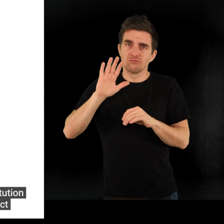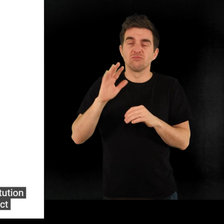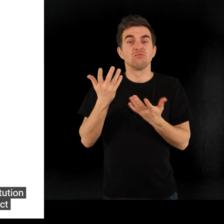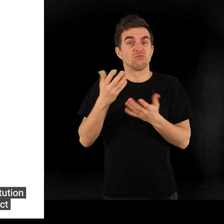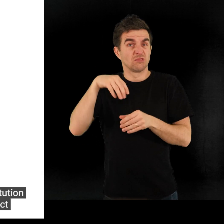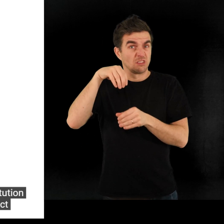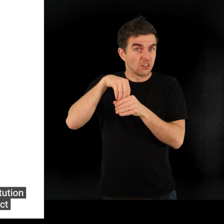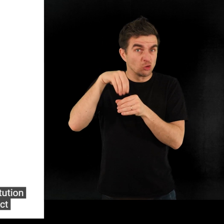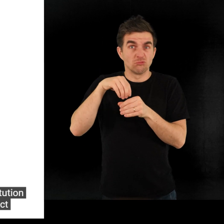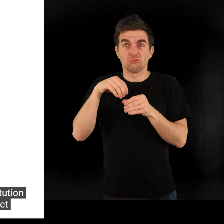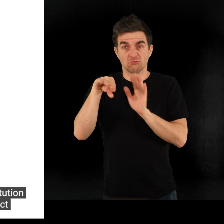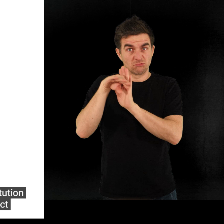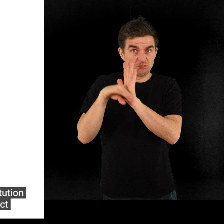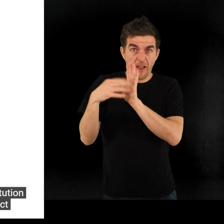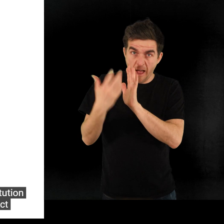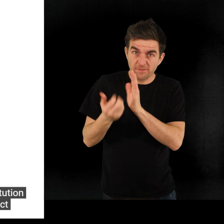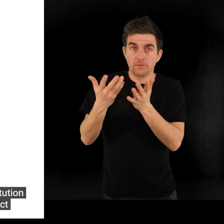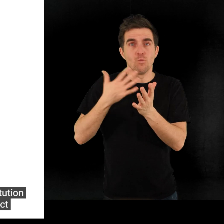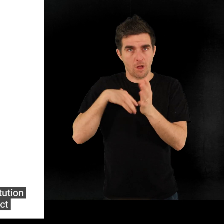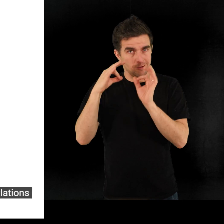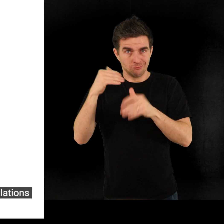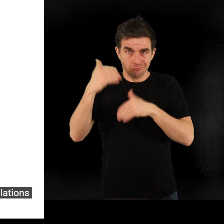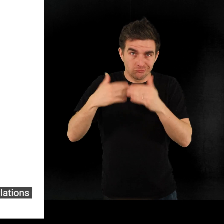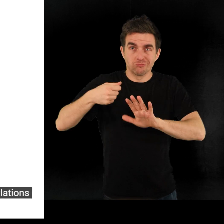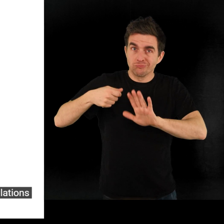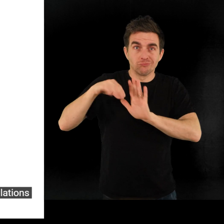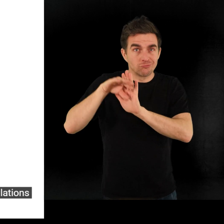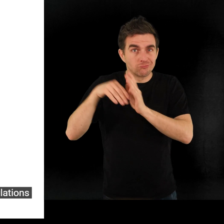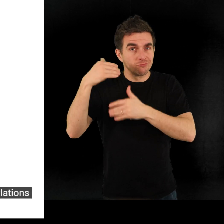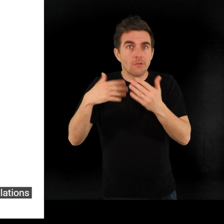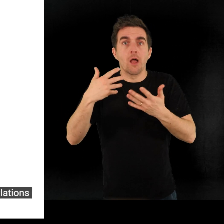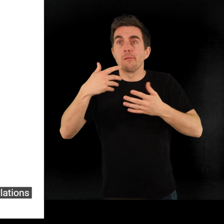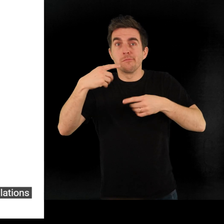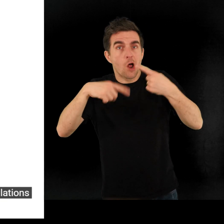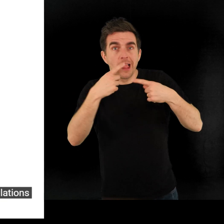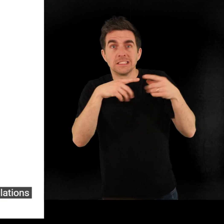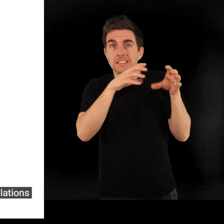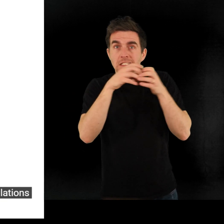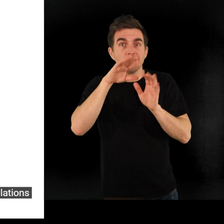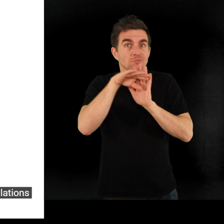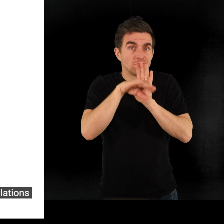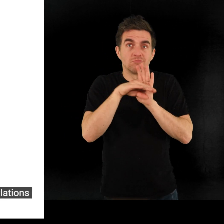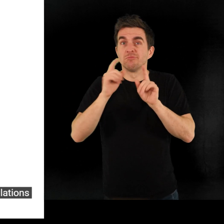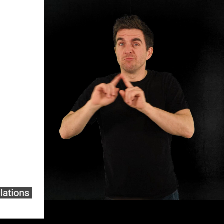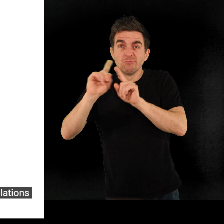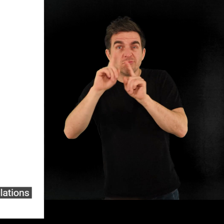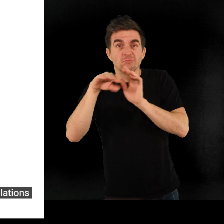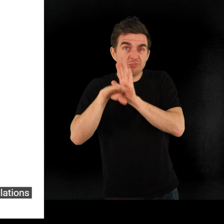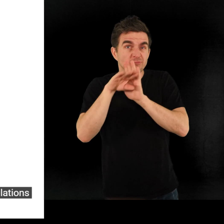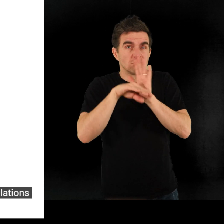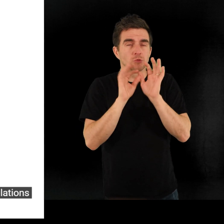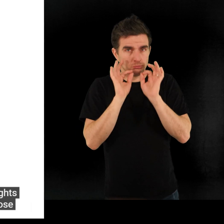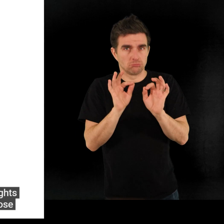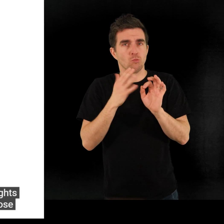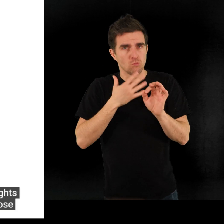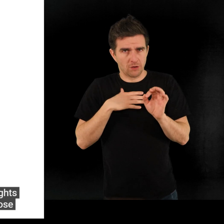Constitution and other statutes like the Elections Act and the Political Parties Act and other regulations pertaining to elections. And this,